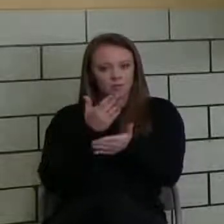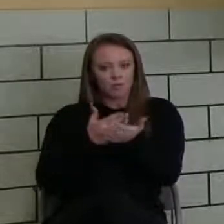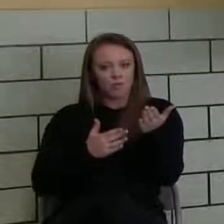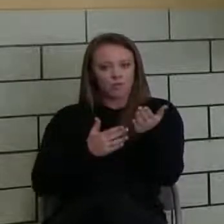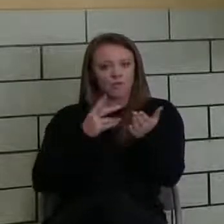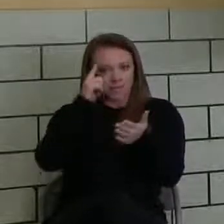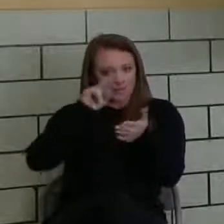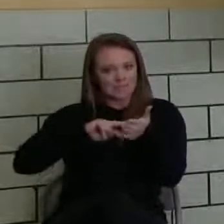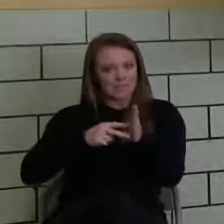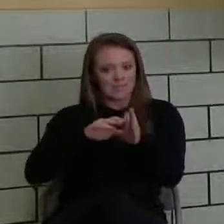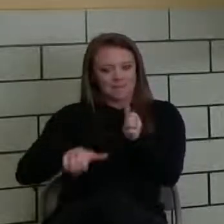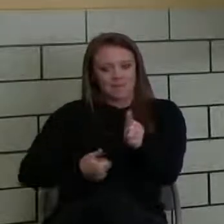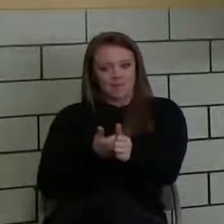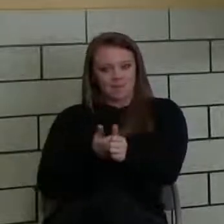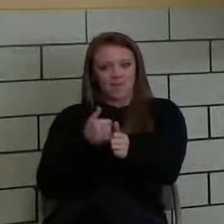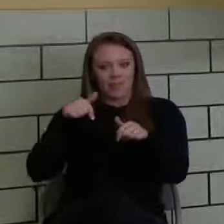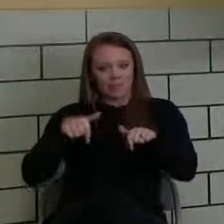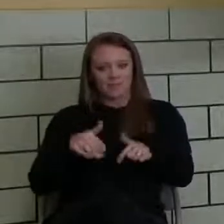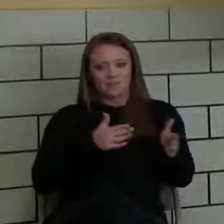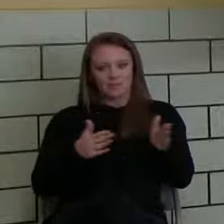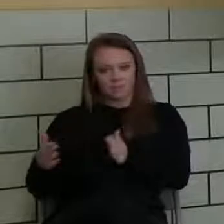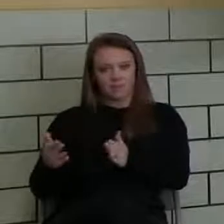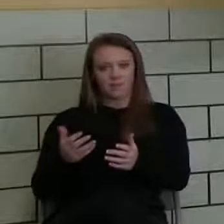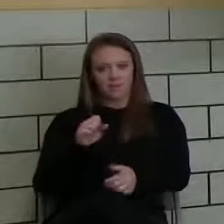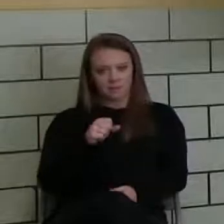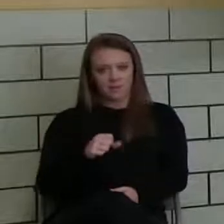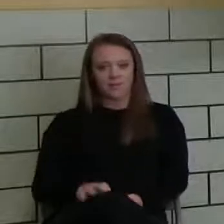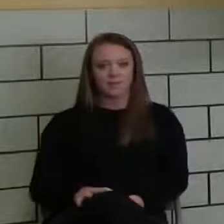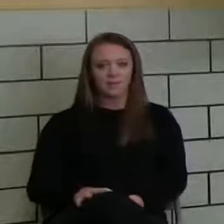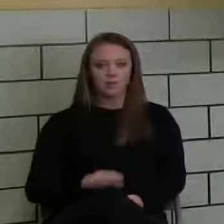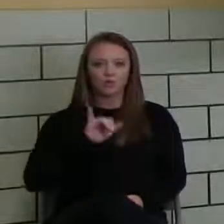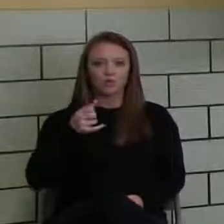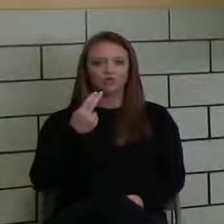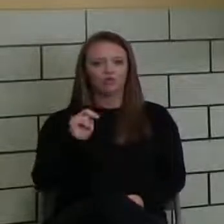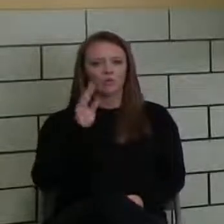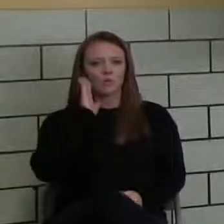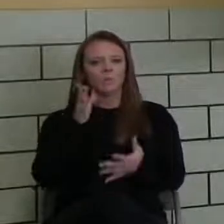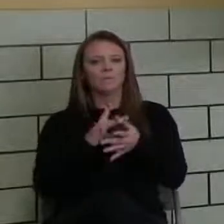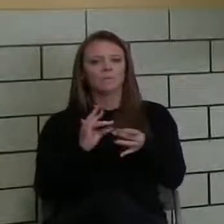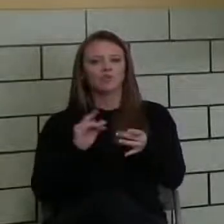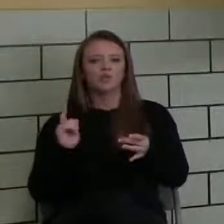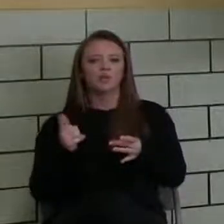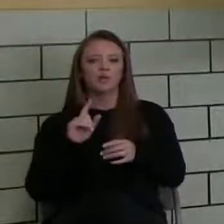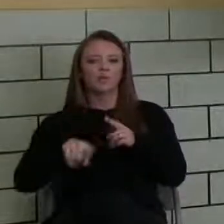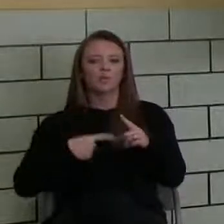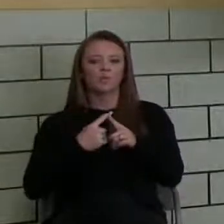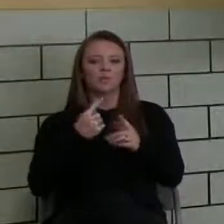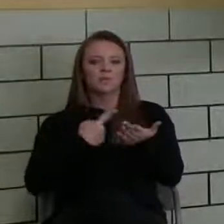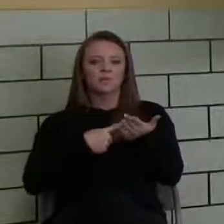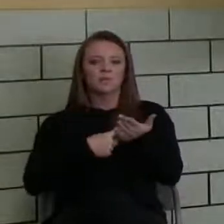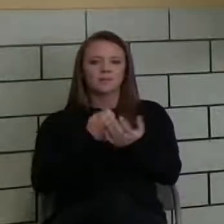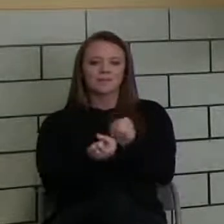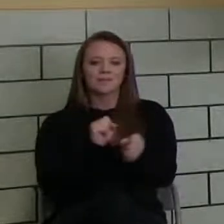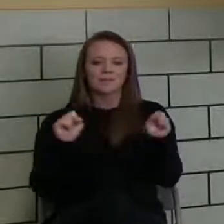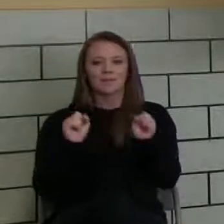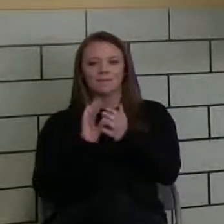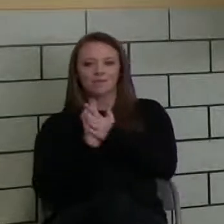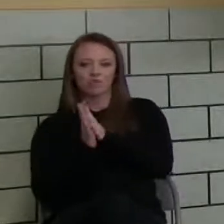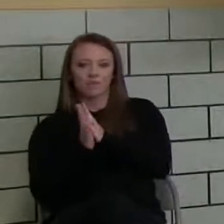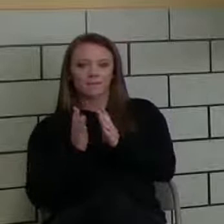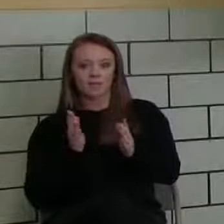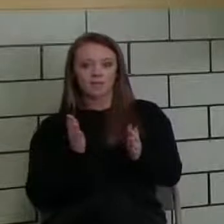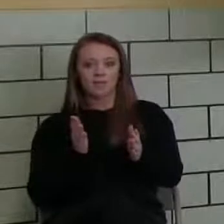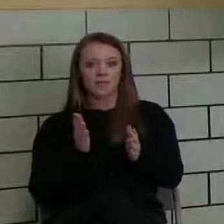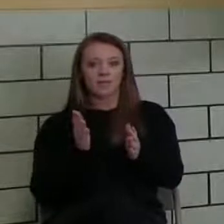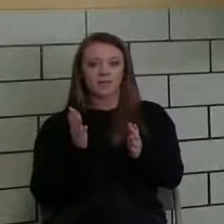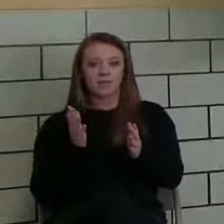absolutely. Now, John can talk a little bit later when we're talking about safety and traffic. We ultimately looked at the